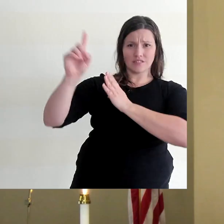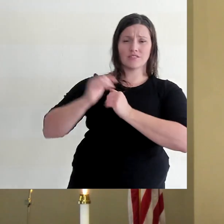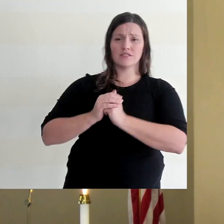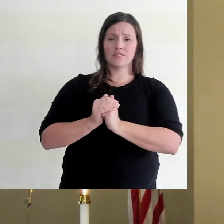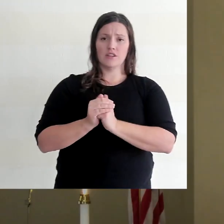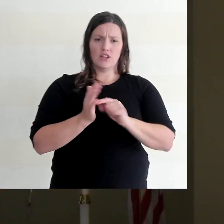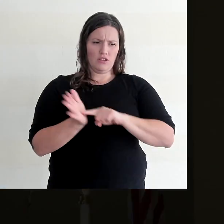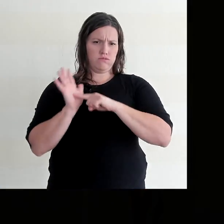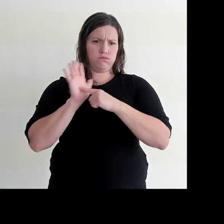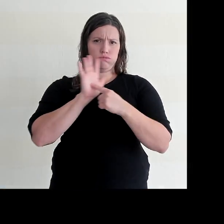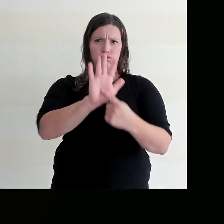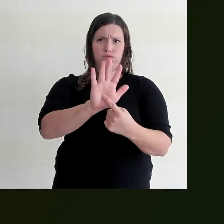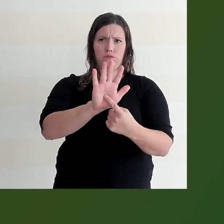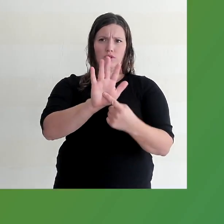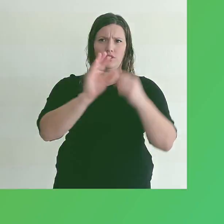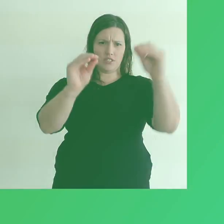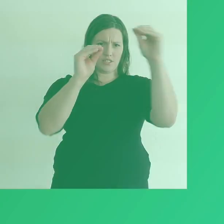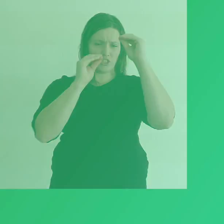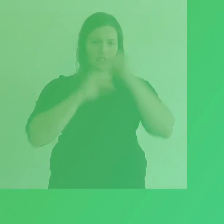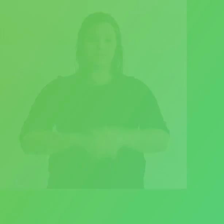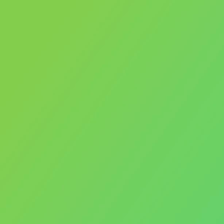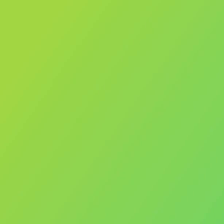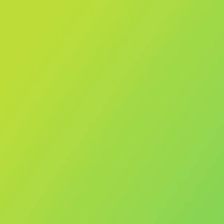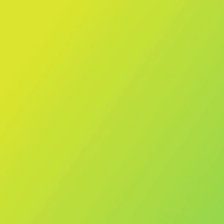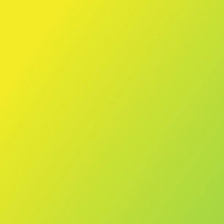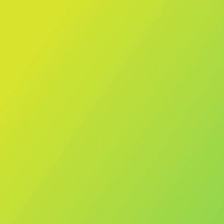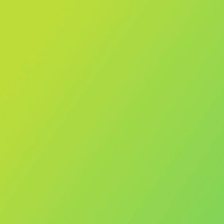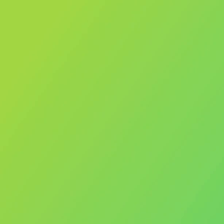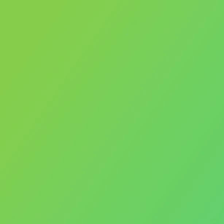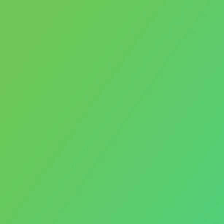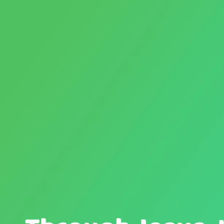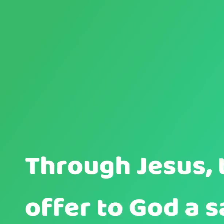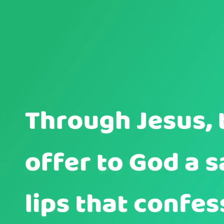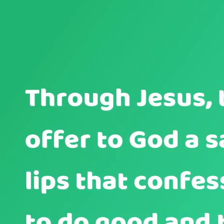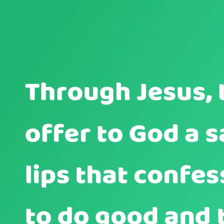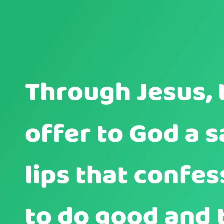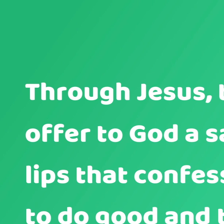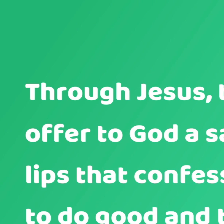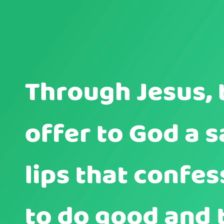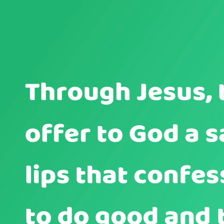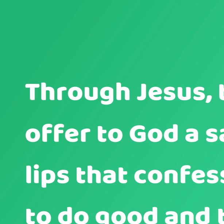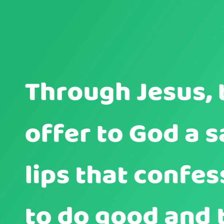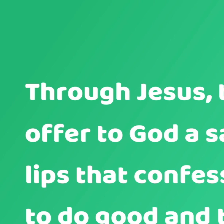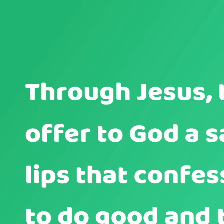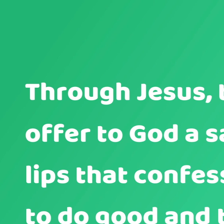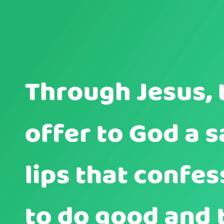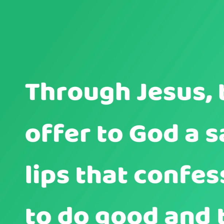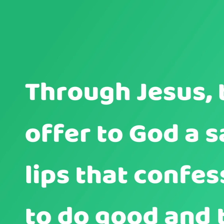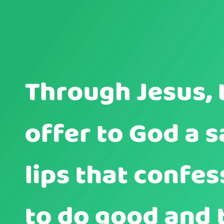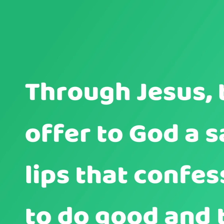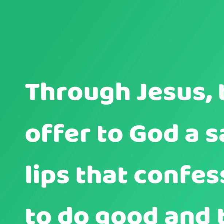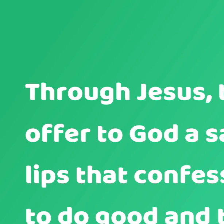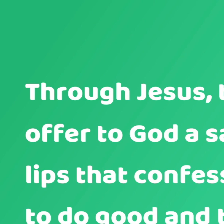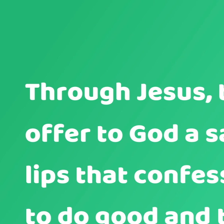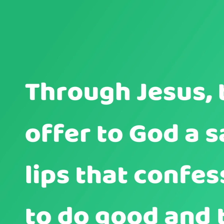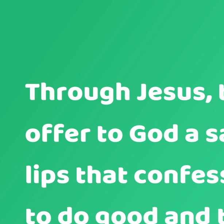Let me show you how Hebrews 13 teaches that to us. Take a look at verses 15 and 16 in Hebrews